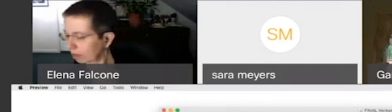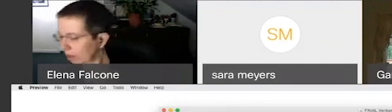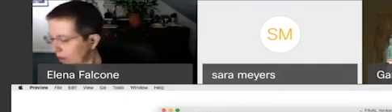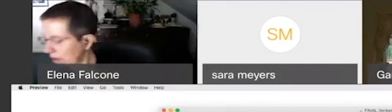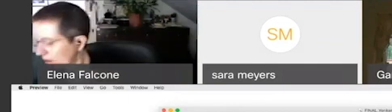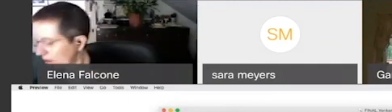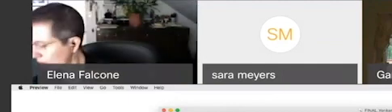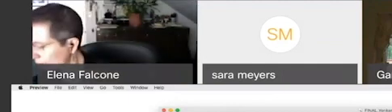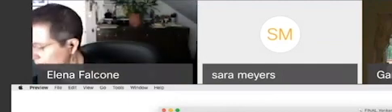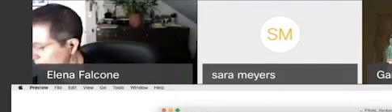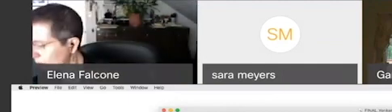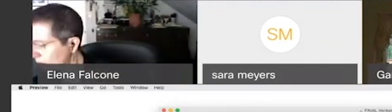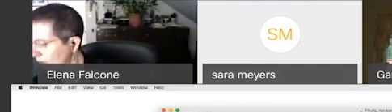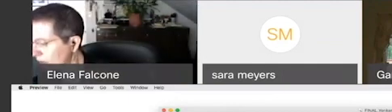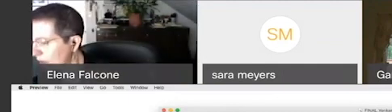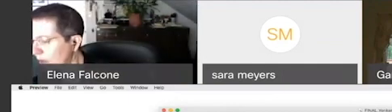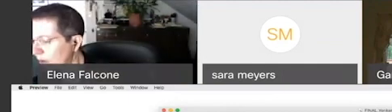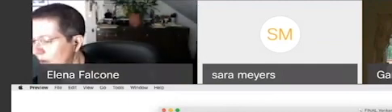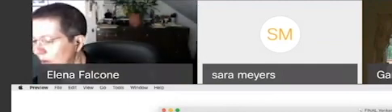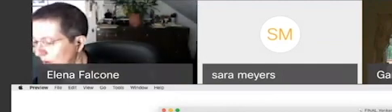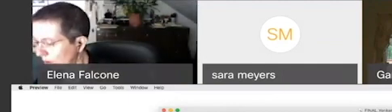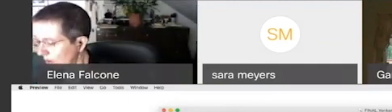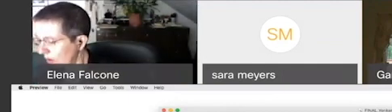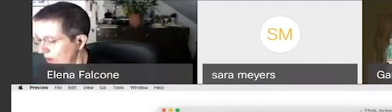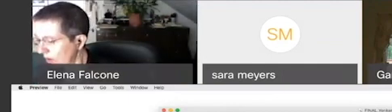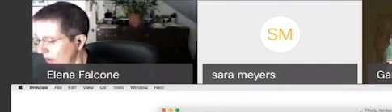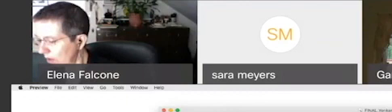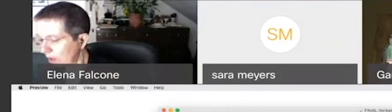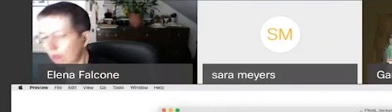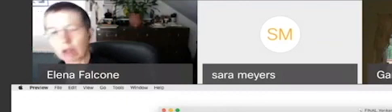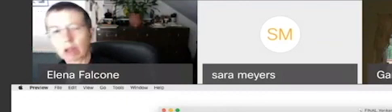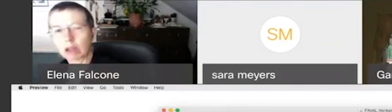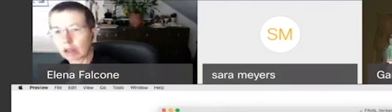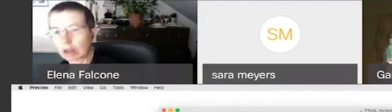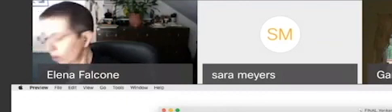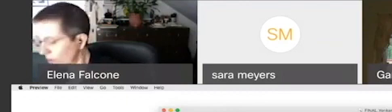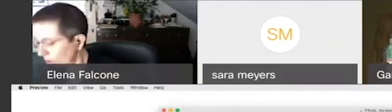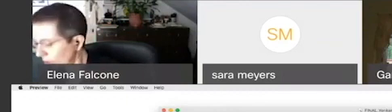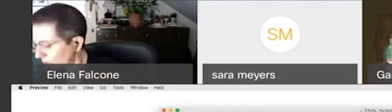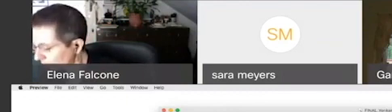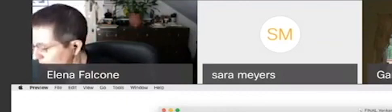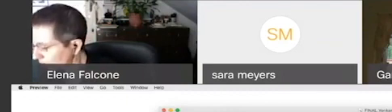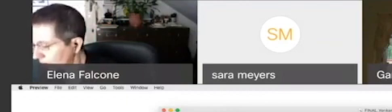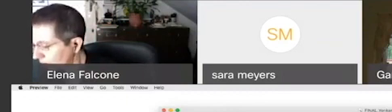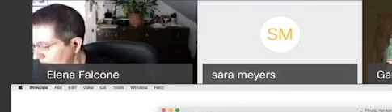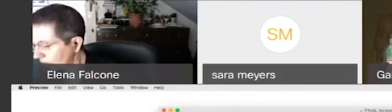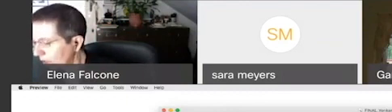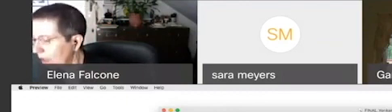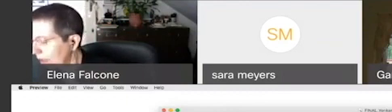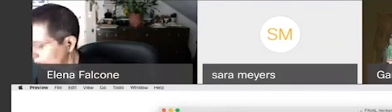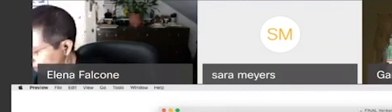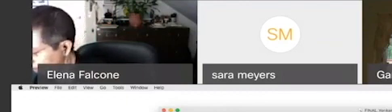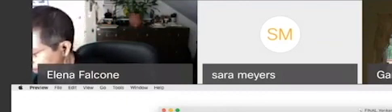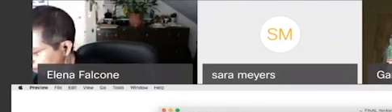this would then, when does penalty period start? Okay, this is the really tricky part, and I don't really have